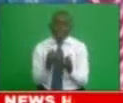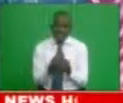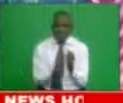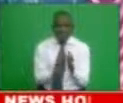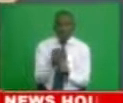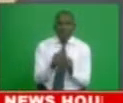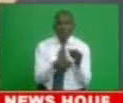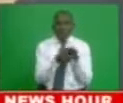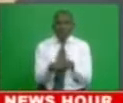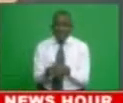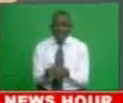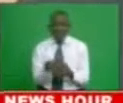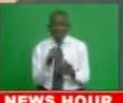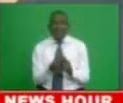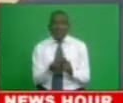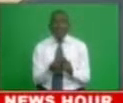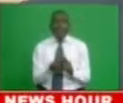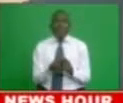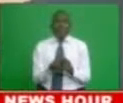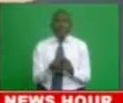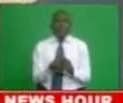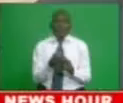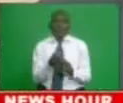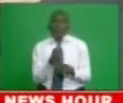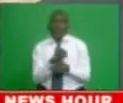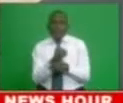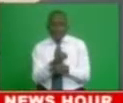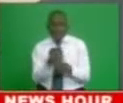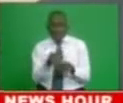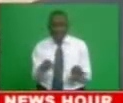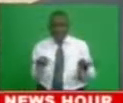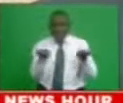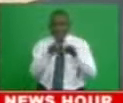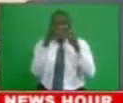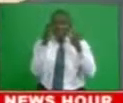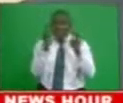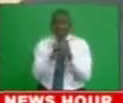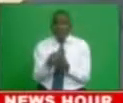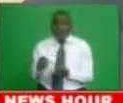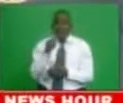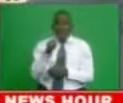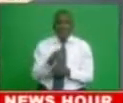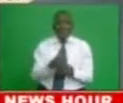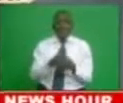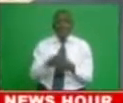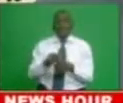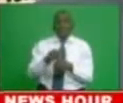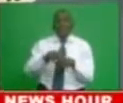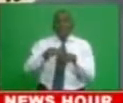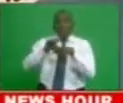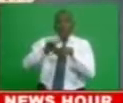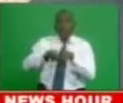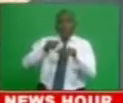most vulnerable. It's a great piece of art. It highlights a very important issue. As you can see, Accra traffic actually helps